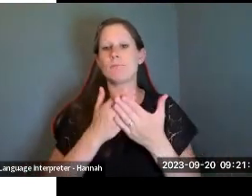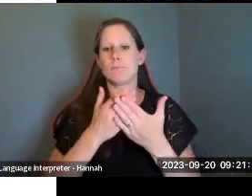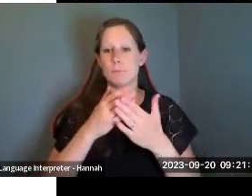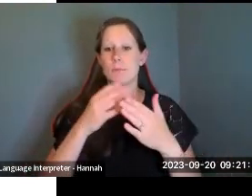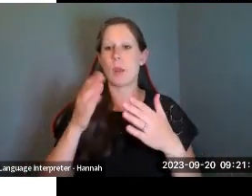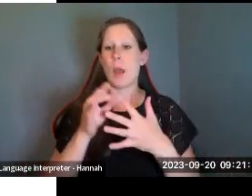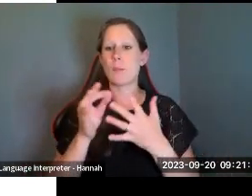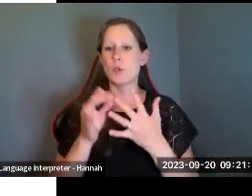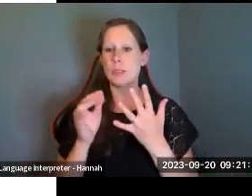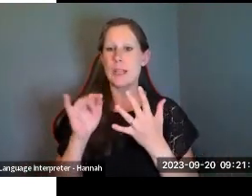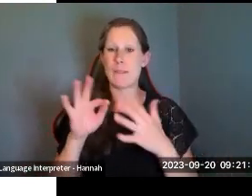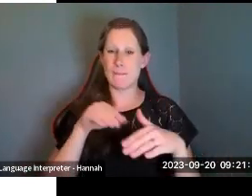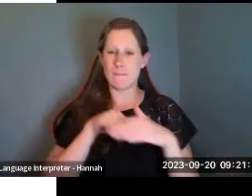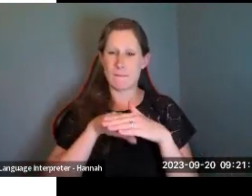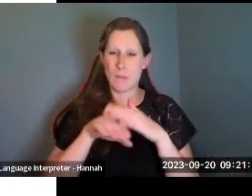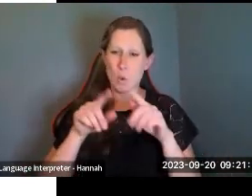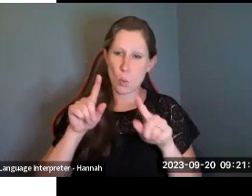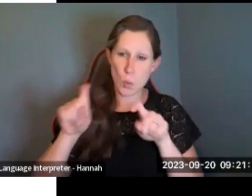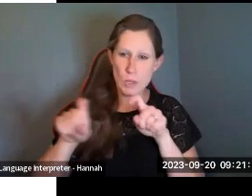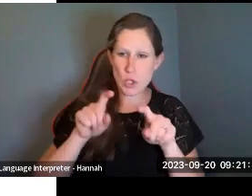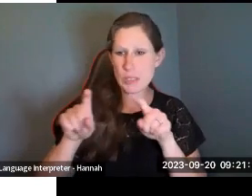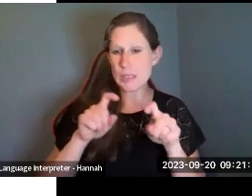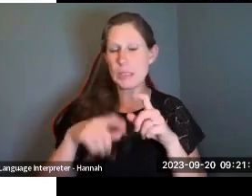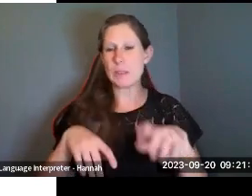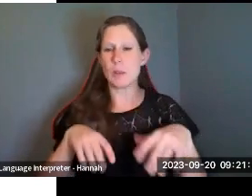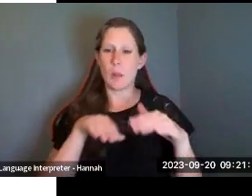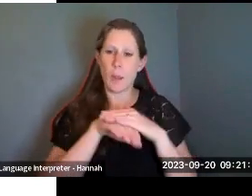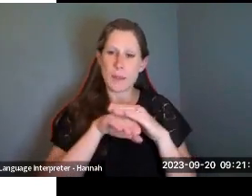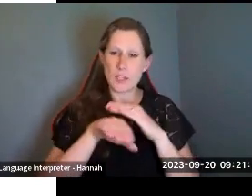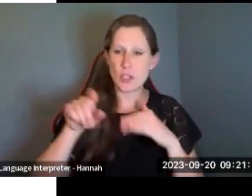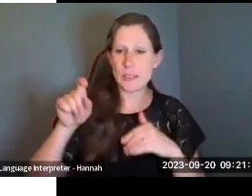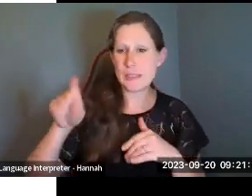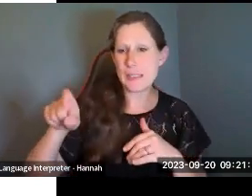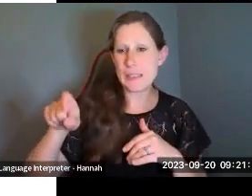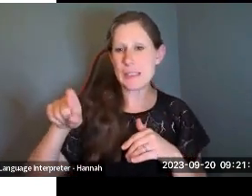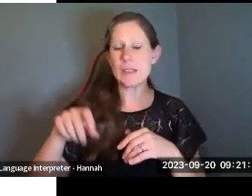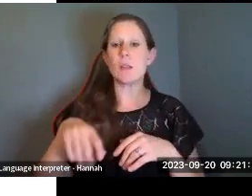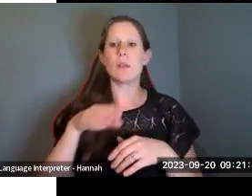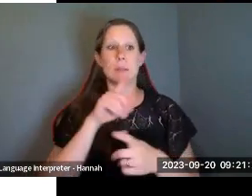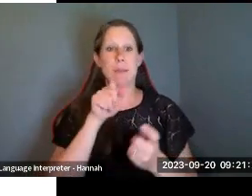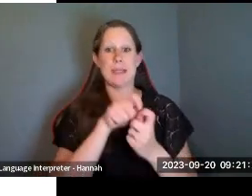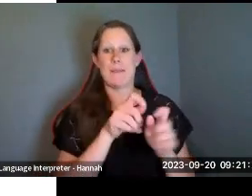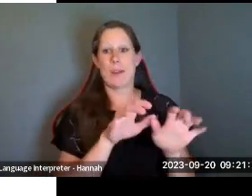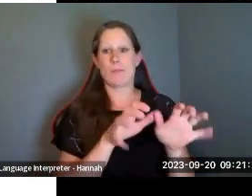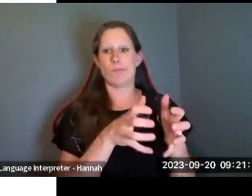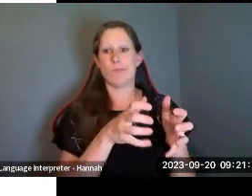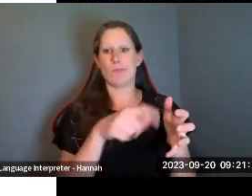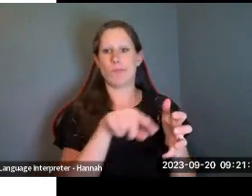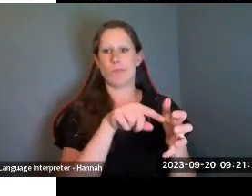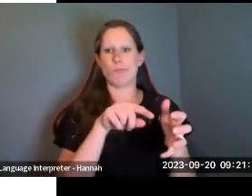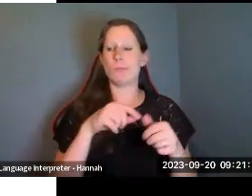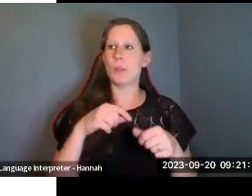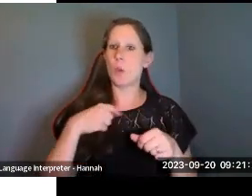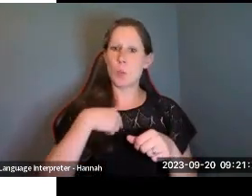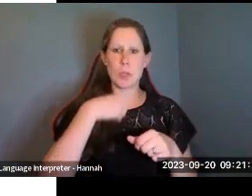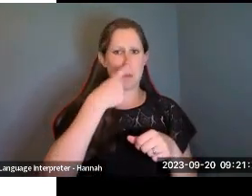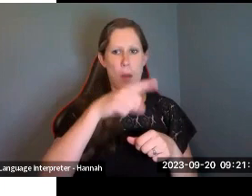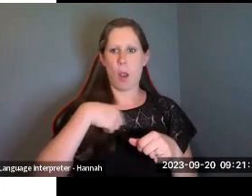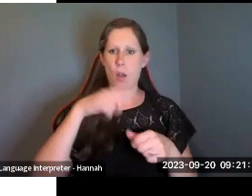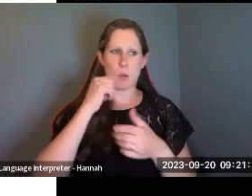accessibility questions or accommodation needs from a particular audience. We're happy to